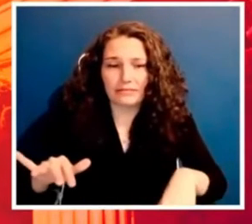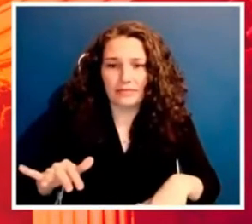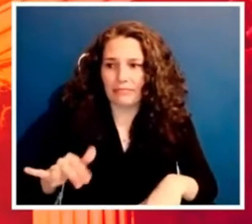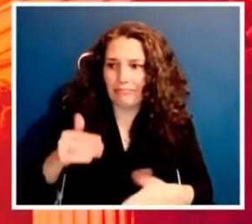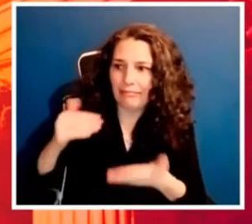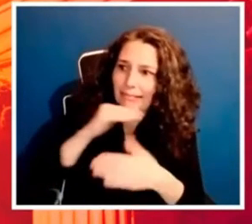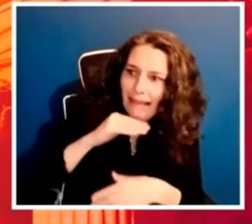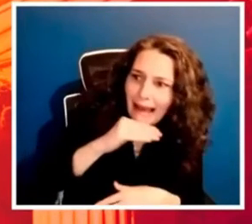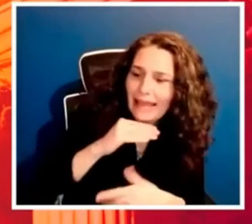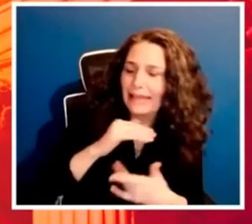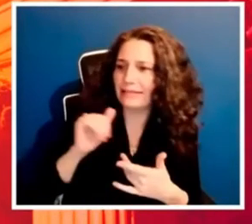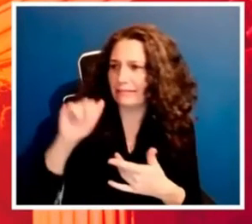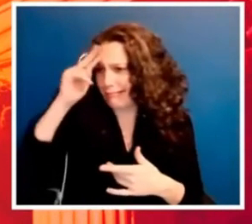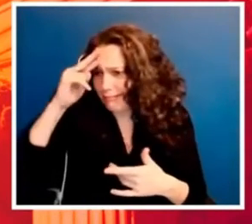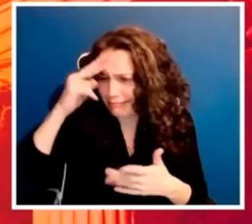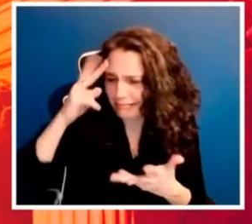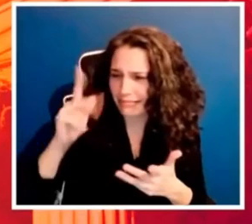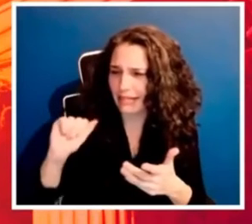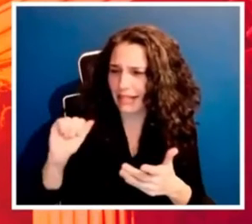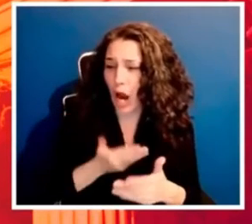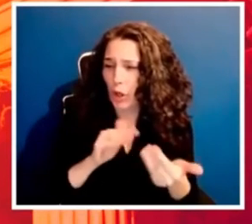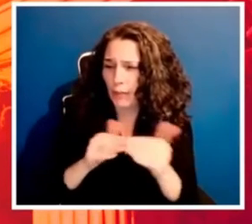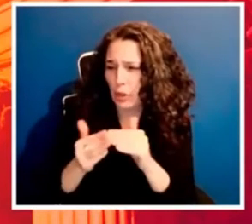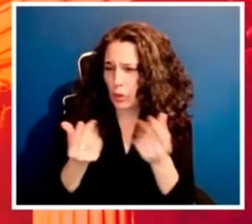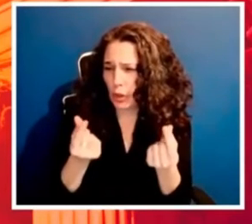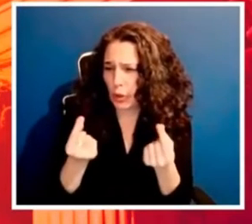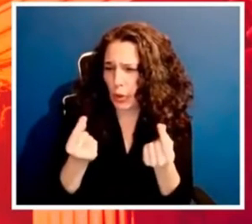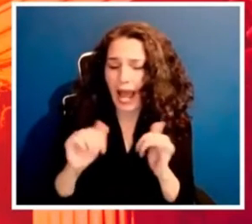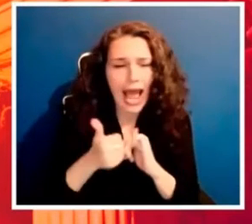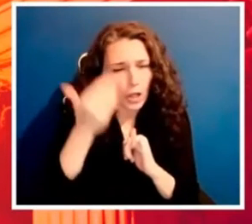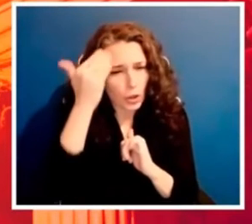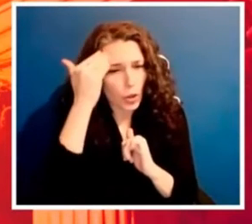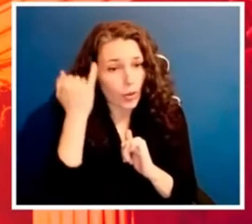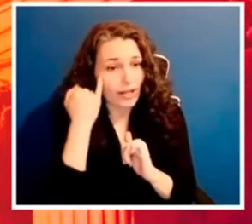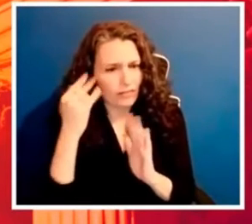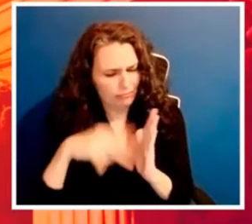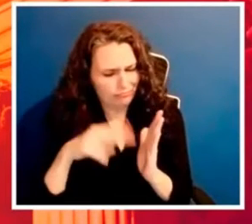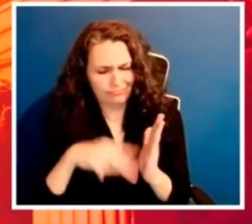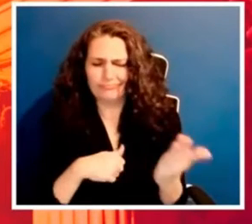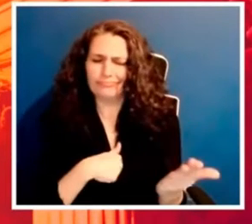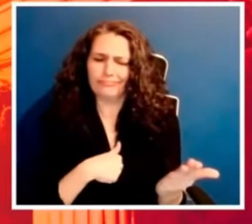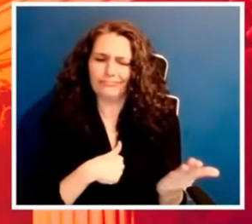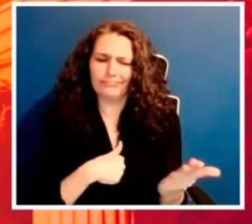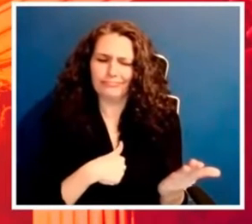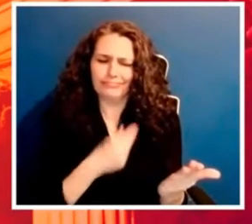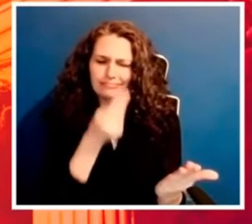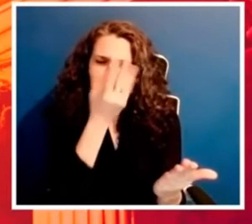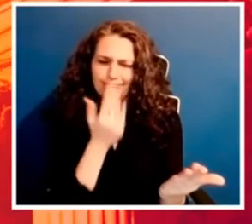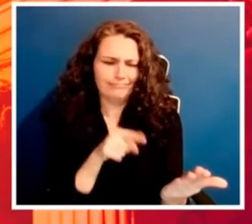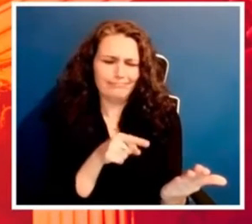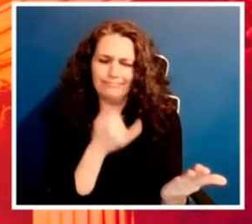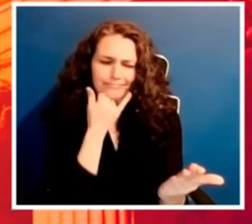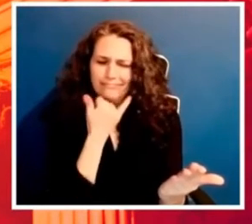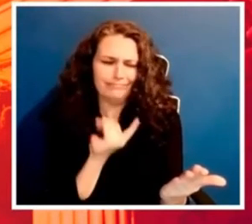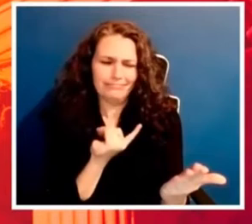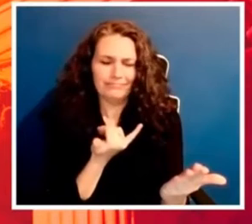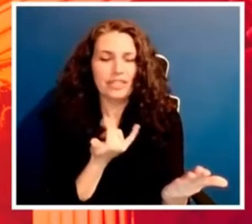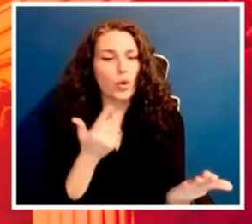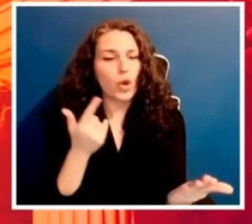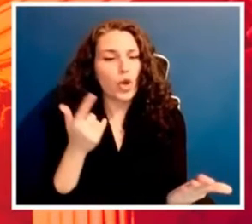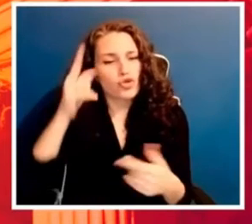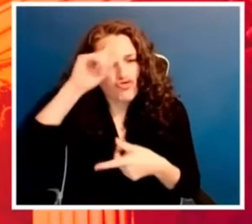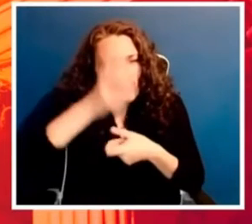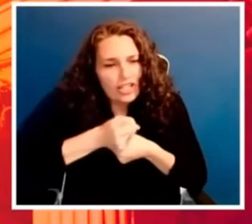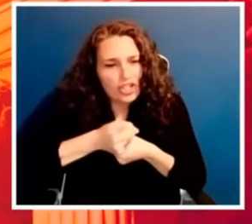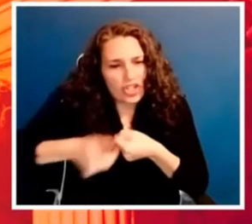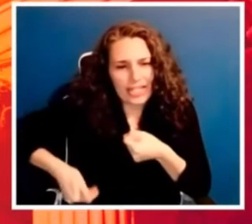you're reading is disinformation? First, trust your instincts. Does it seem too over the top or outrageous to